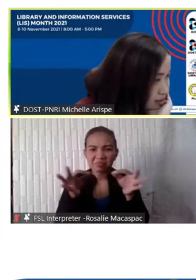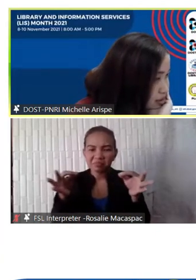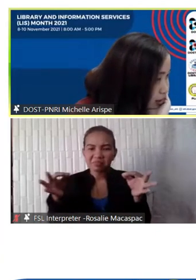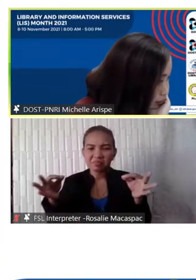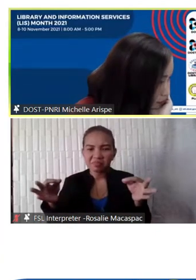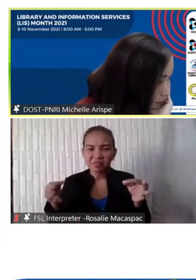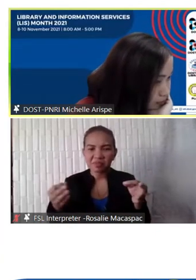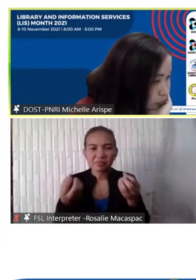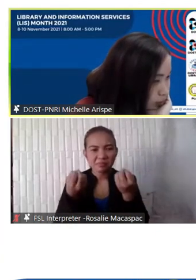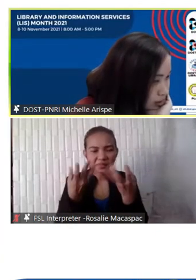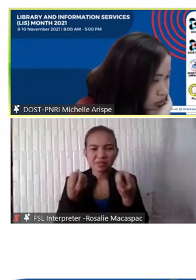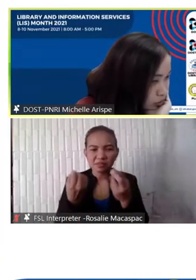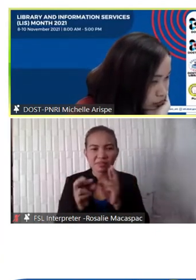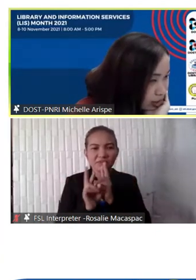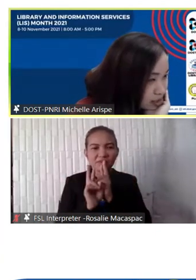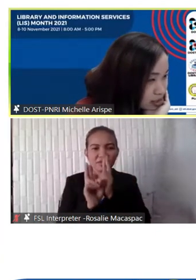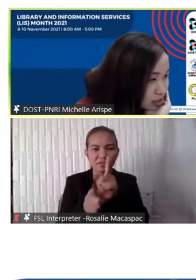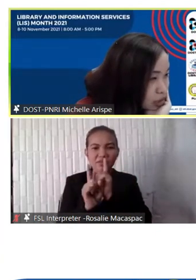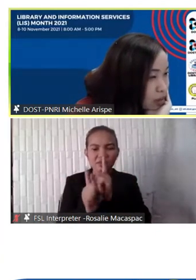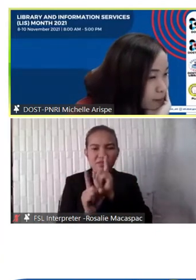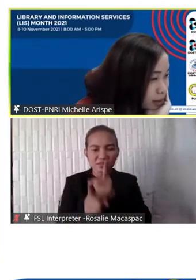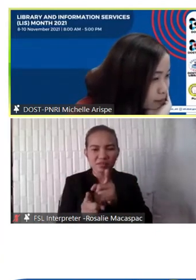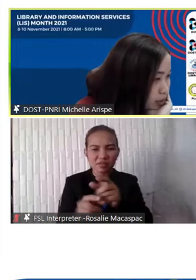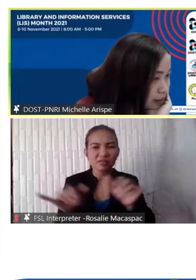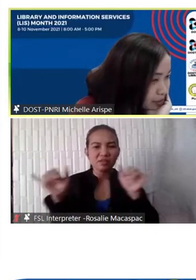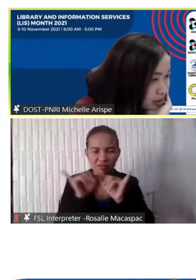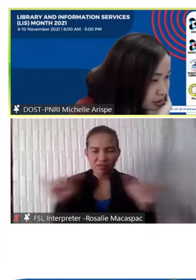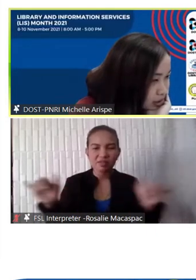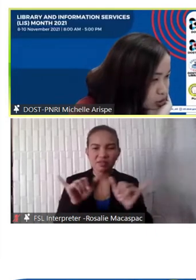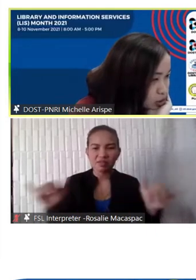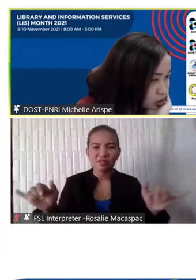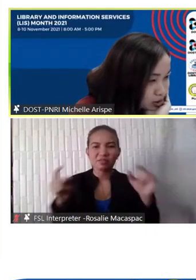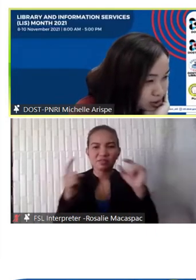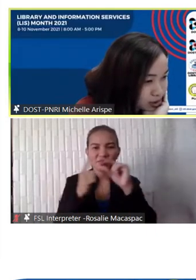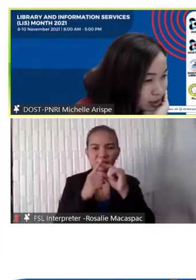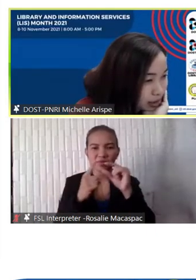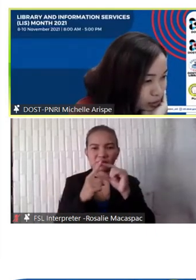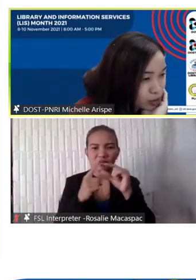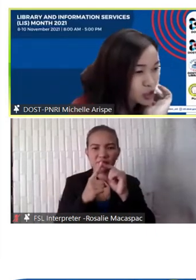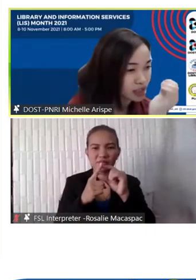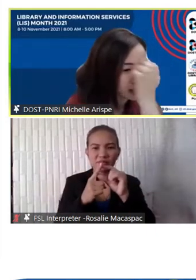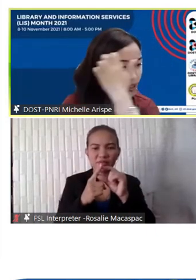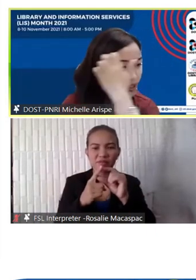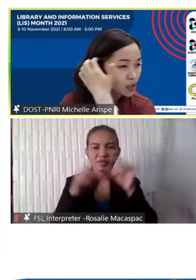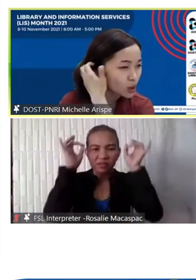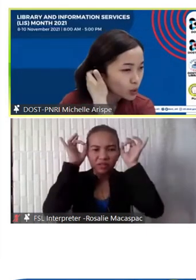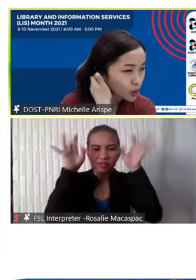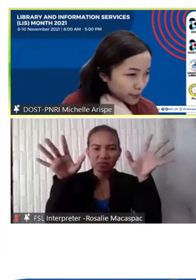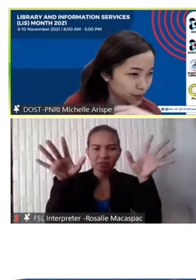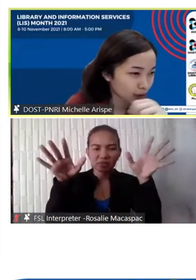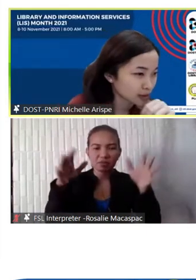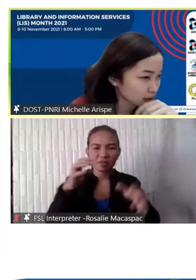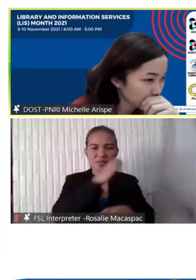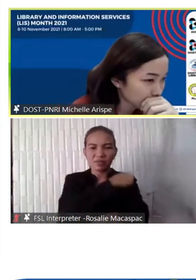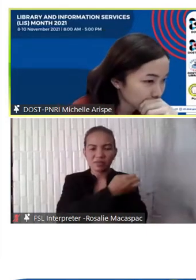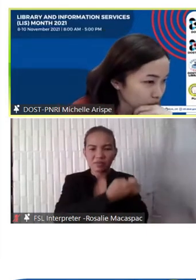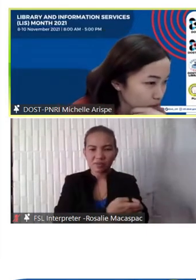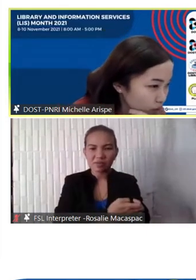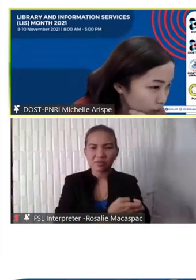nag-respond ng same words or phrases. May bomb, dangerous, energy,